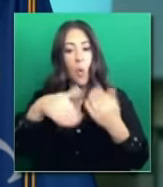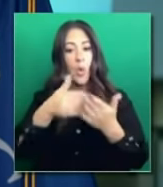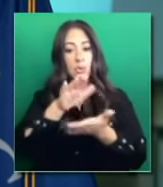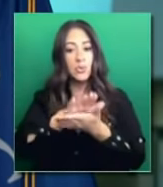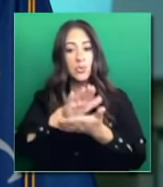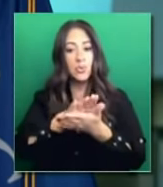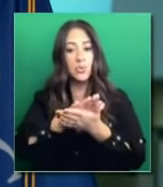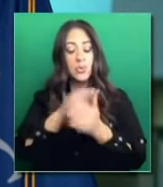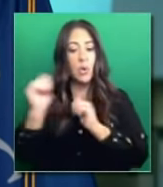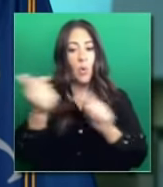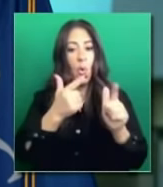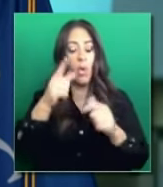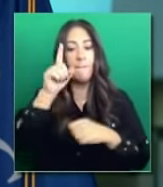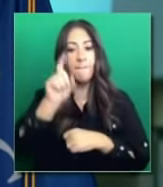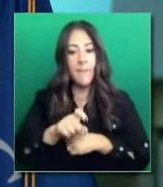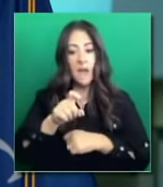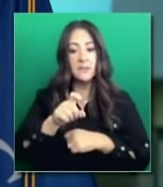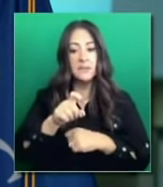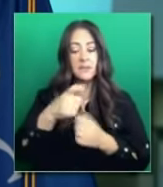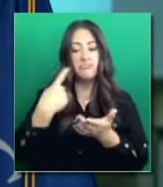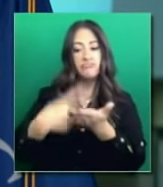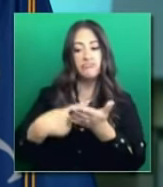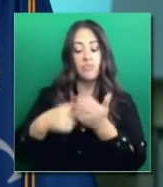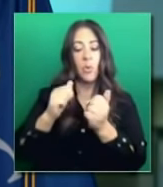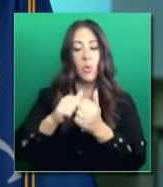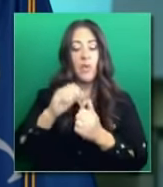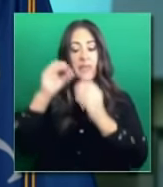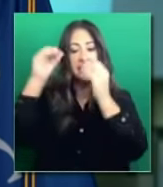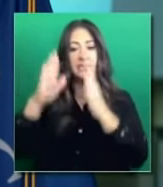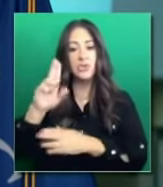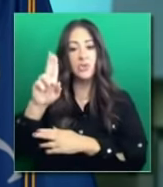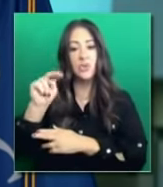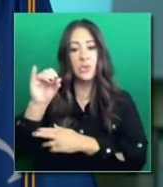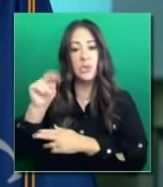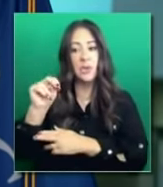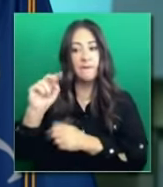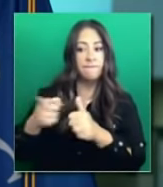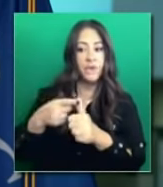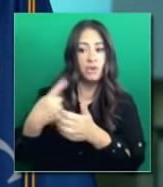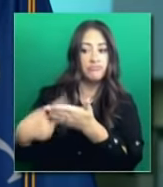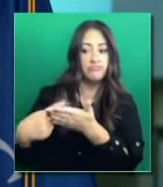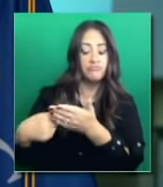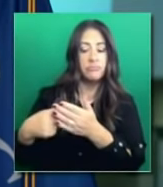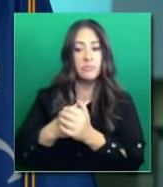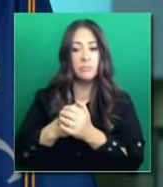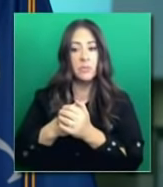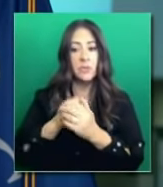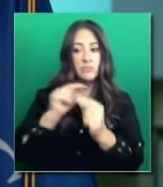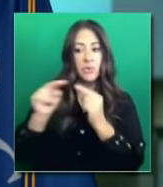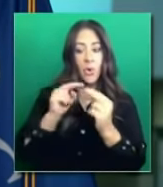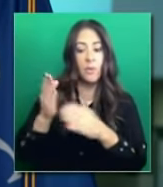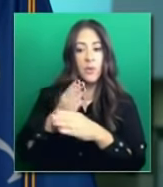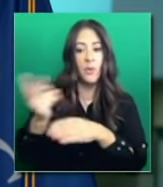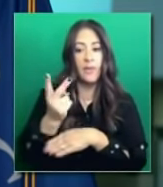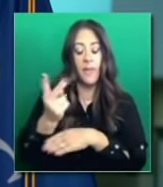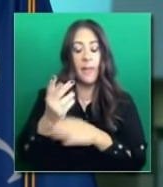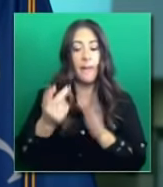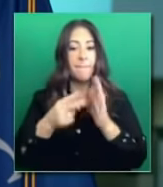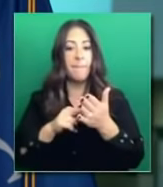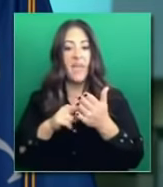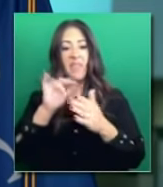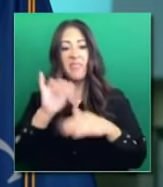bargained with local teachers' unions? And if so, doesn't that mean those negotiations could push reopenings out far into